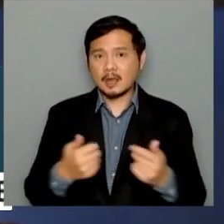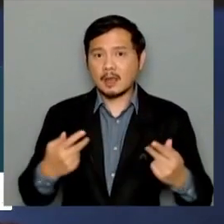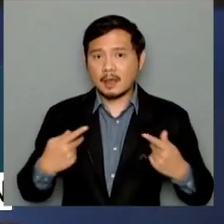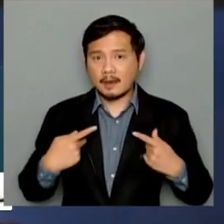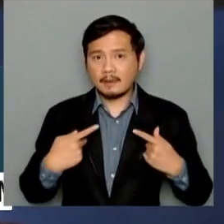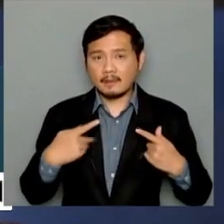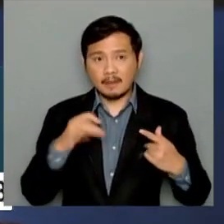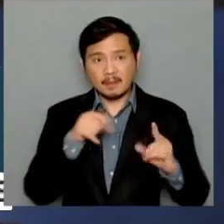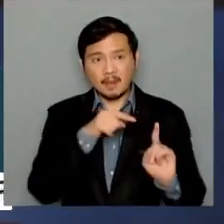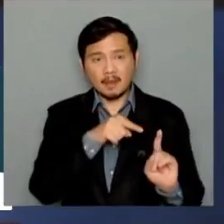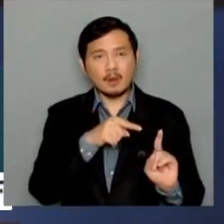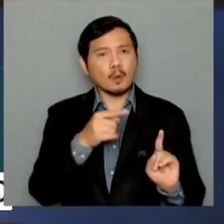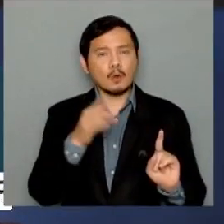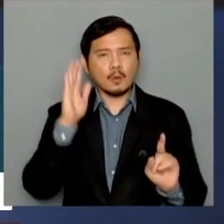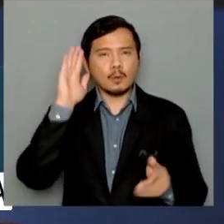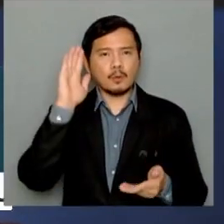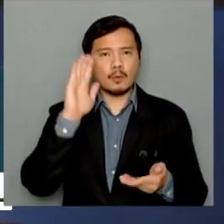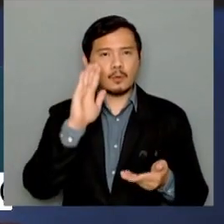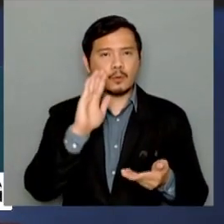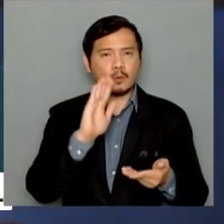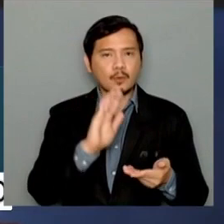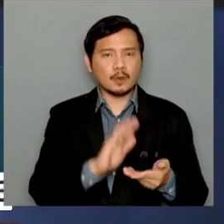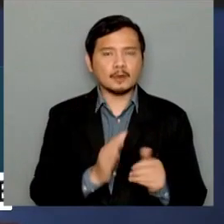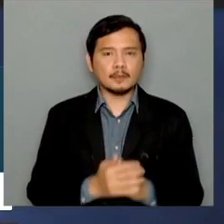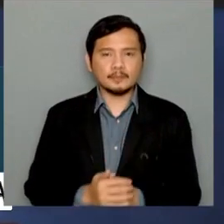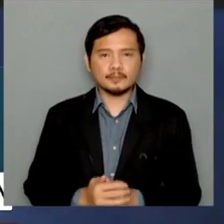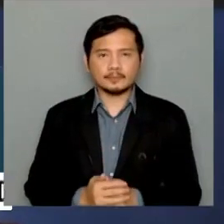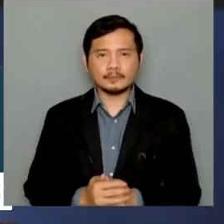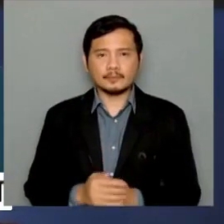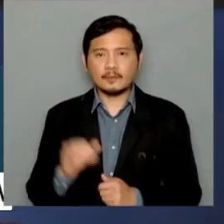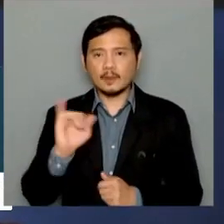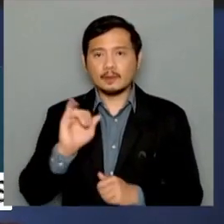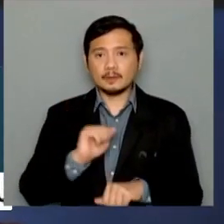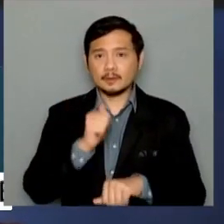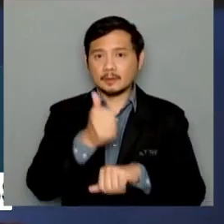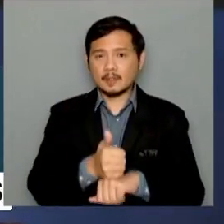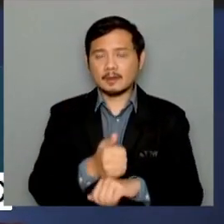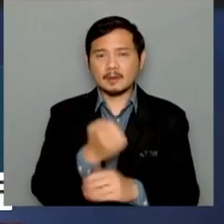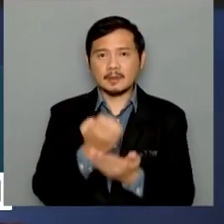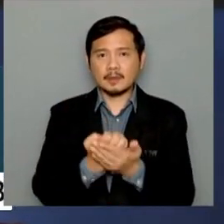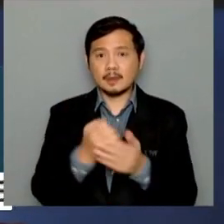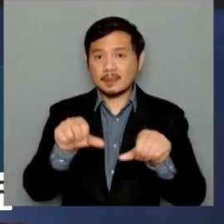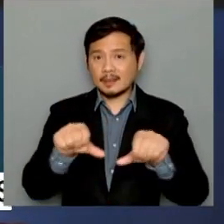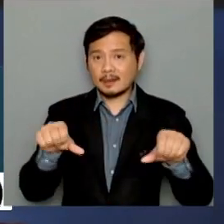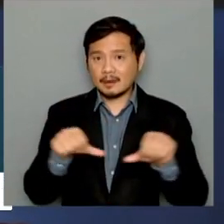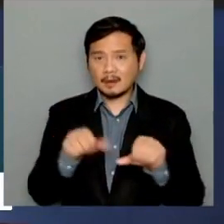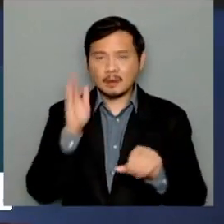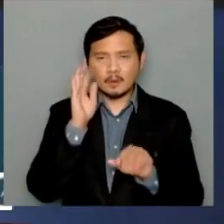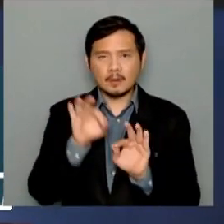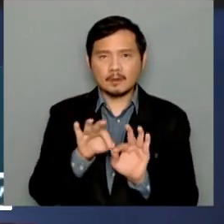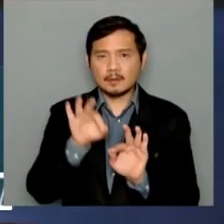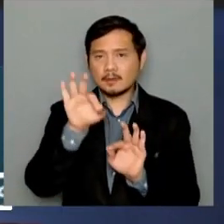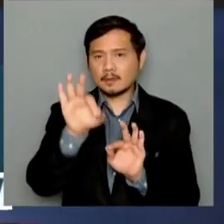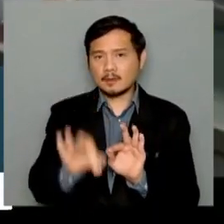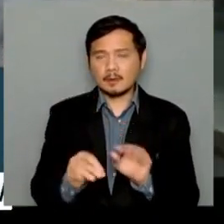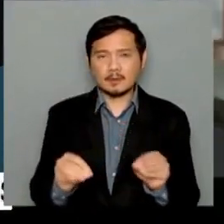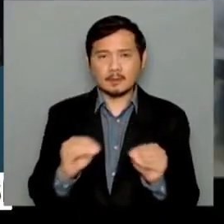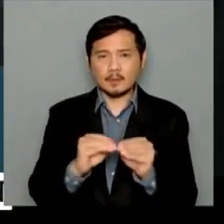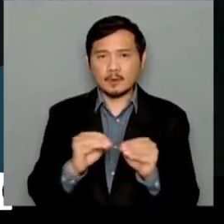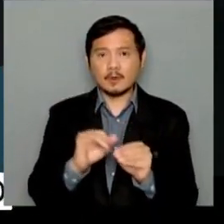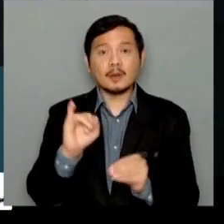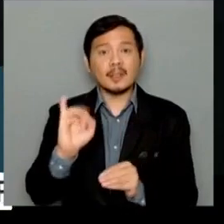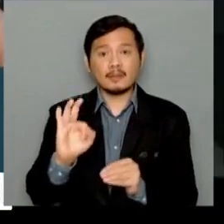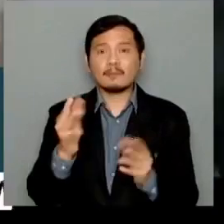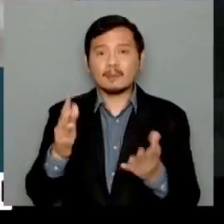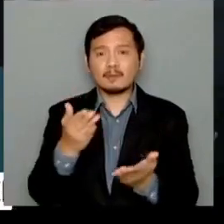expected later on, and that the establishment of the economic zone will be delayed further if the law is invalidated.